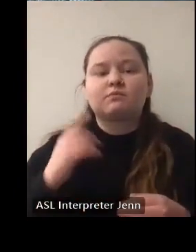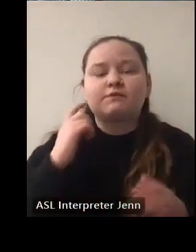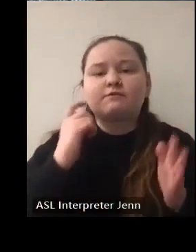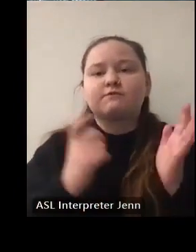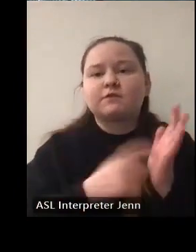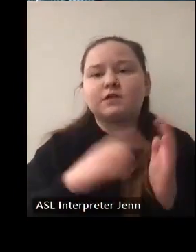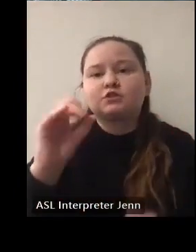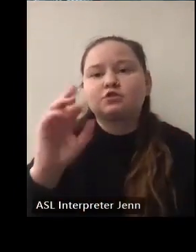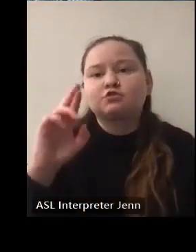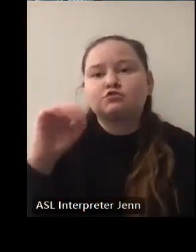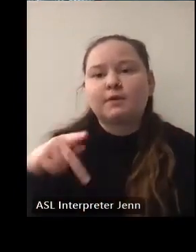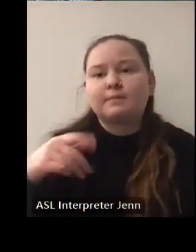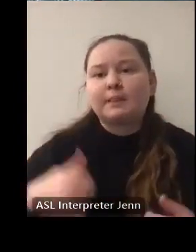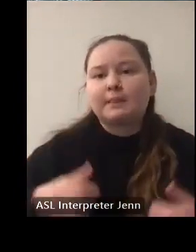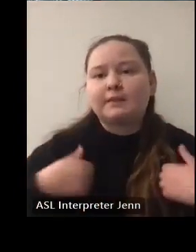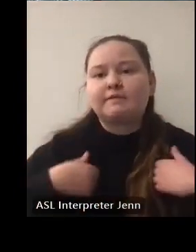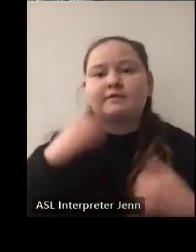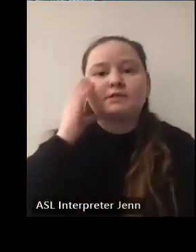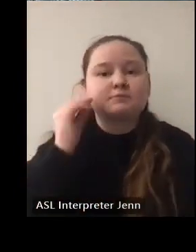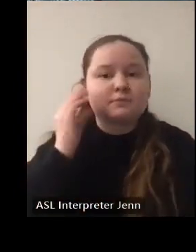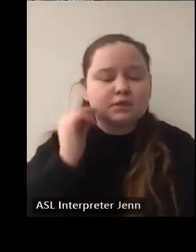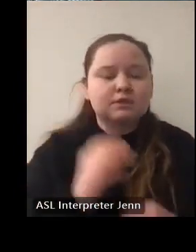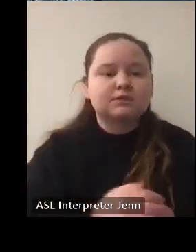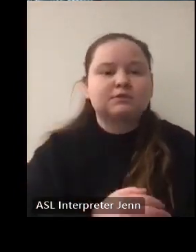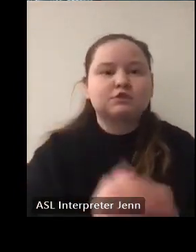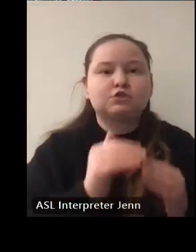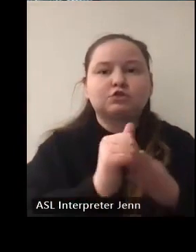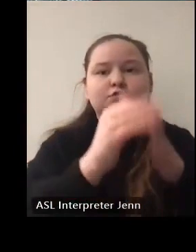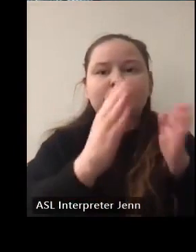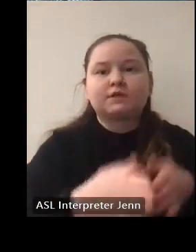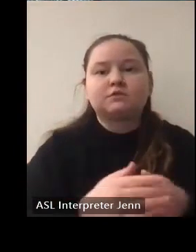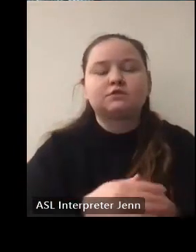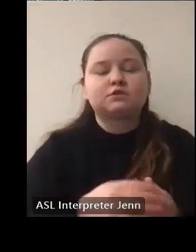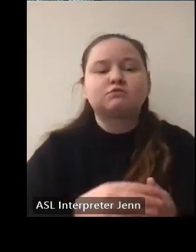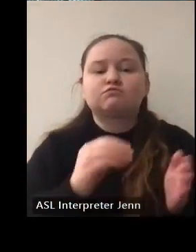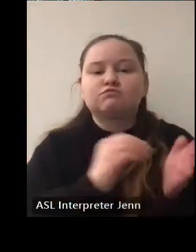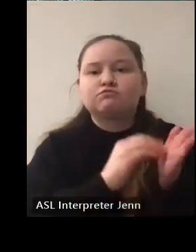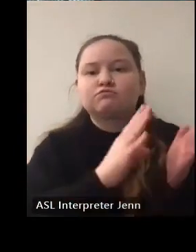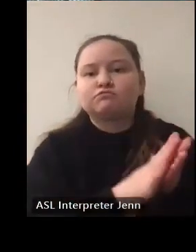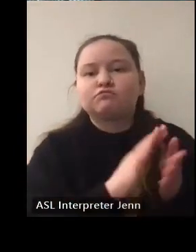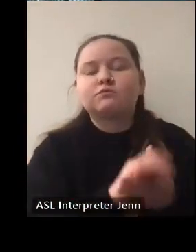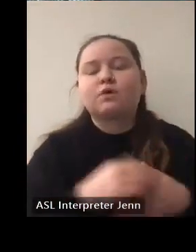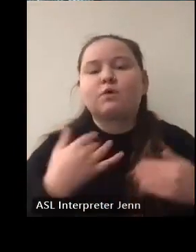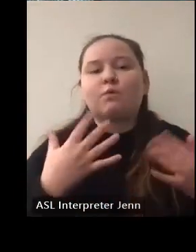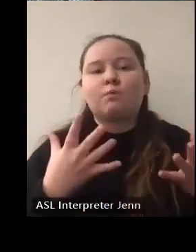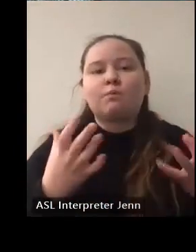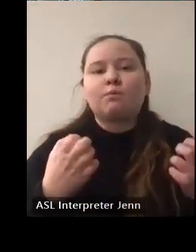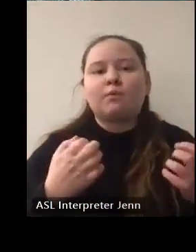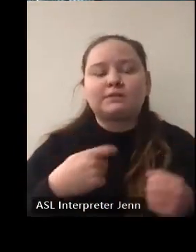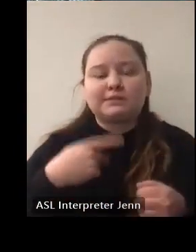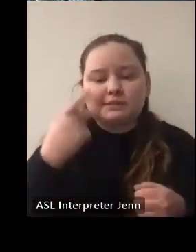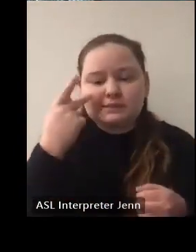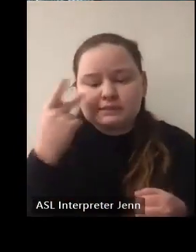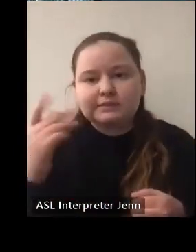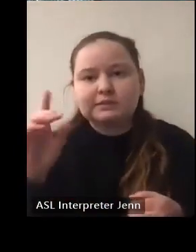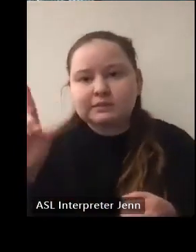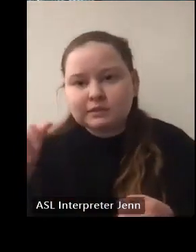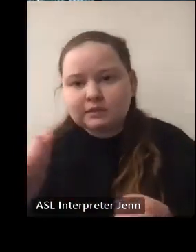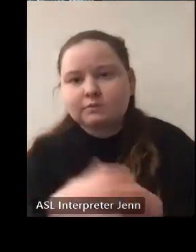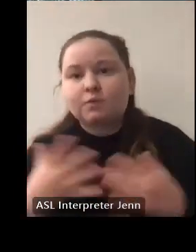experiences. Curators further noted, we want to honor disabled methods of working by being inclusive and